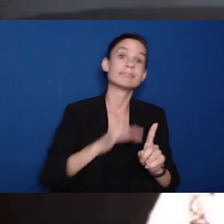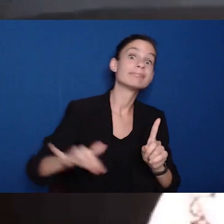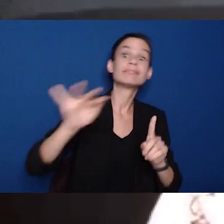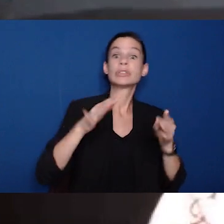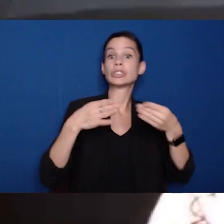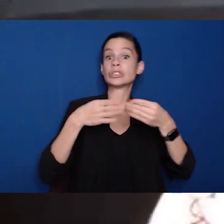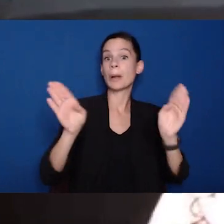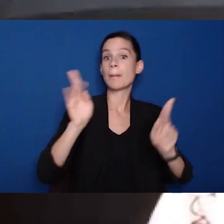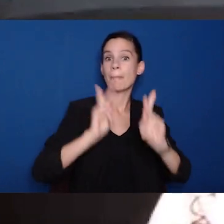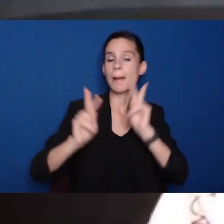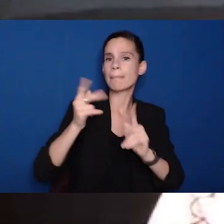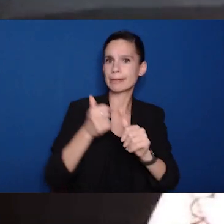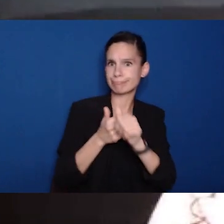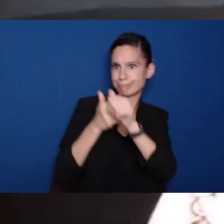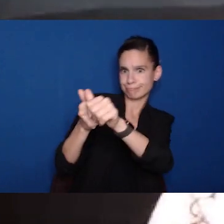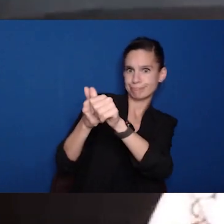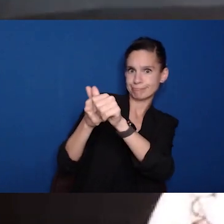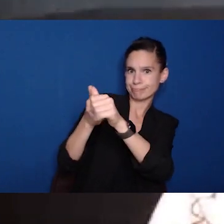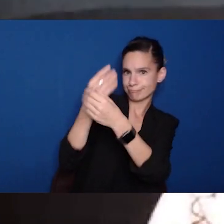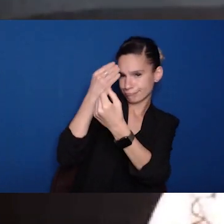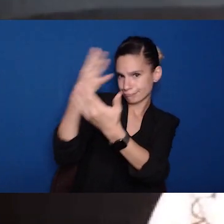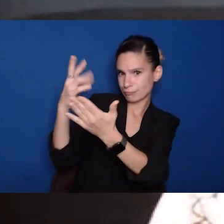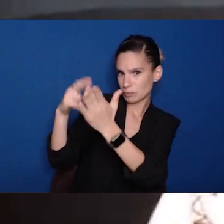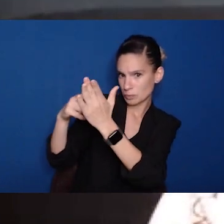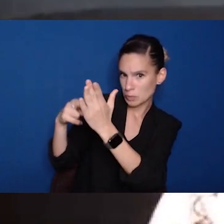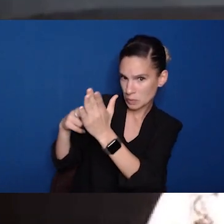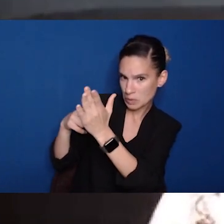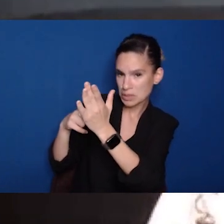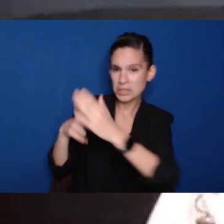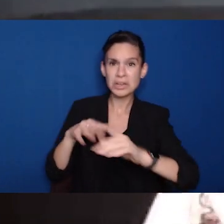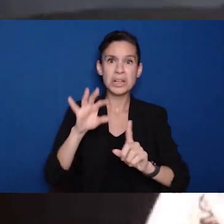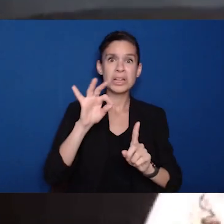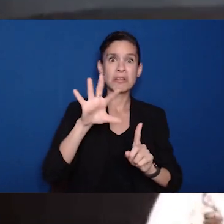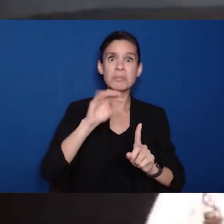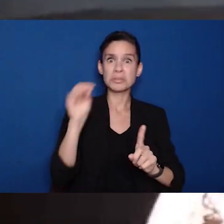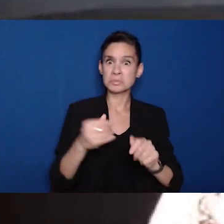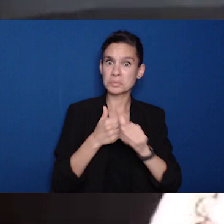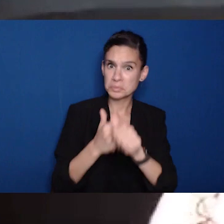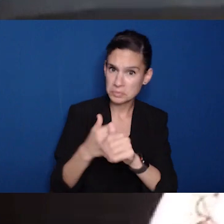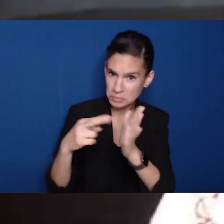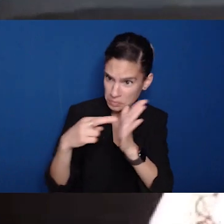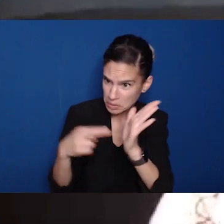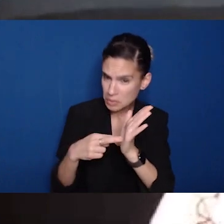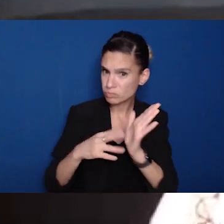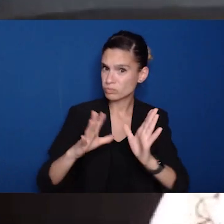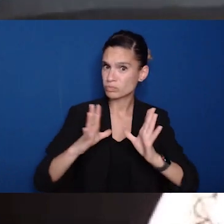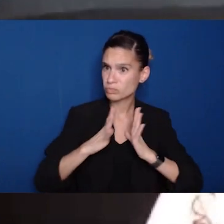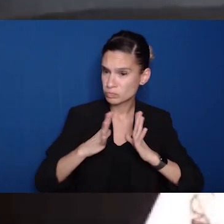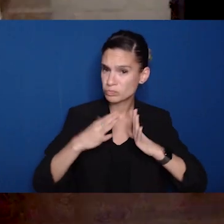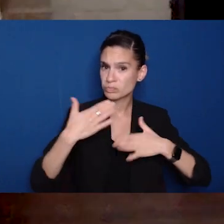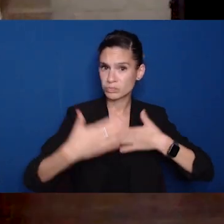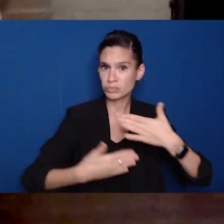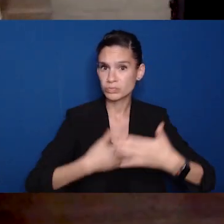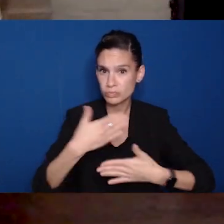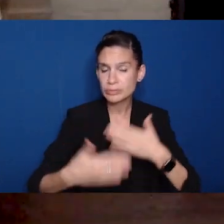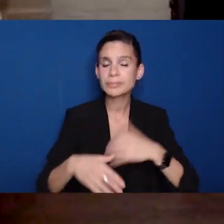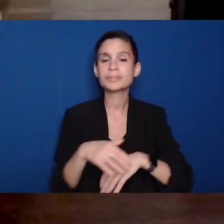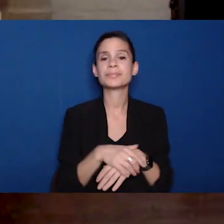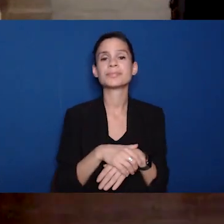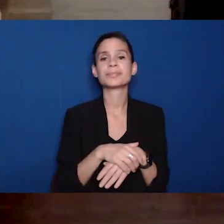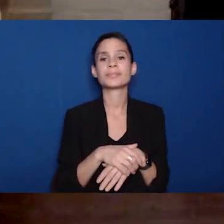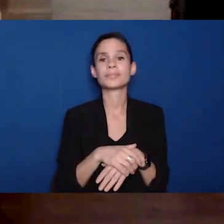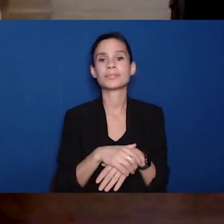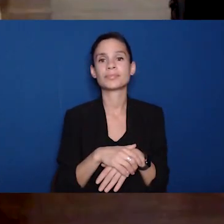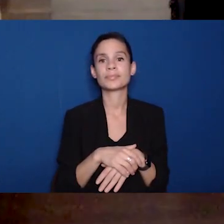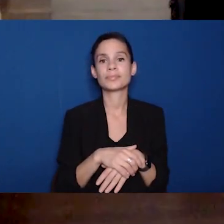generally, the lockdown has been observed. I'll say that, honestly, with like probably 95% cooperation. What were your